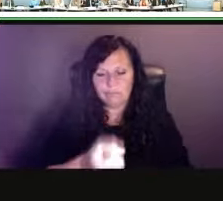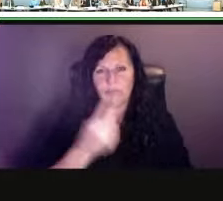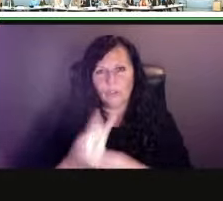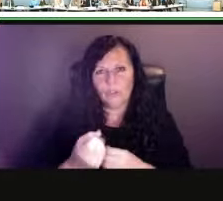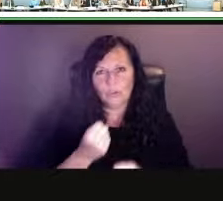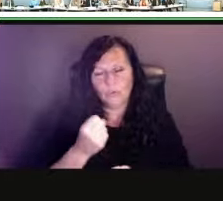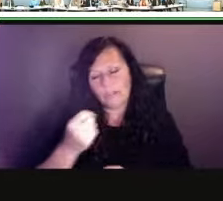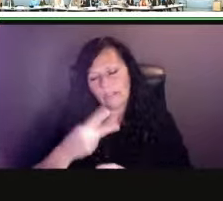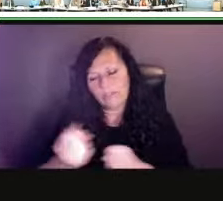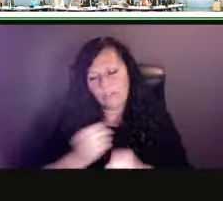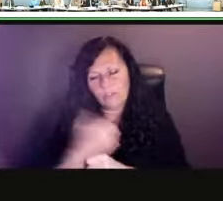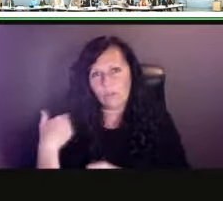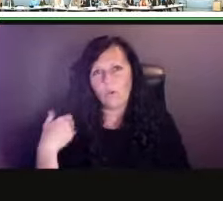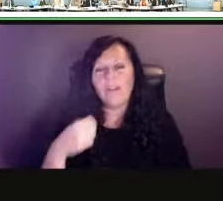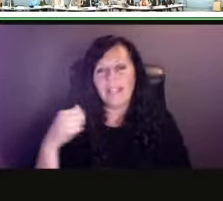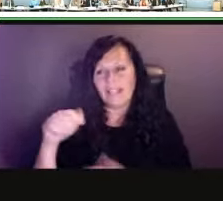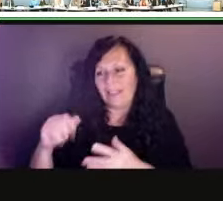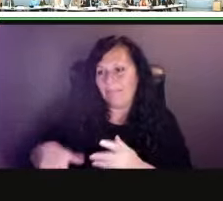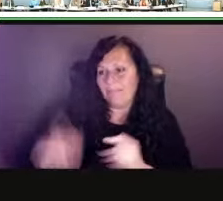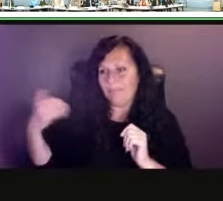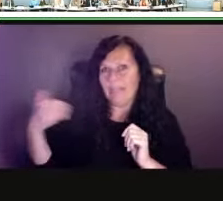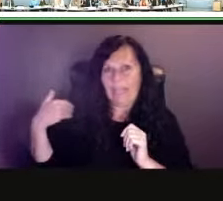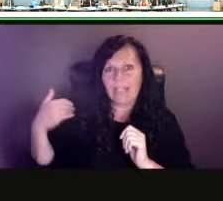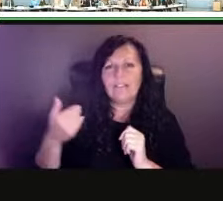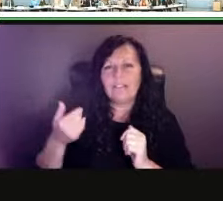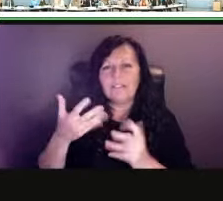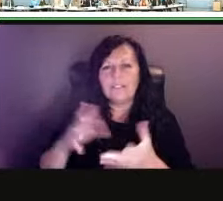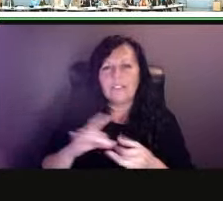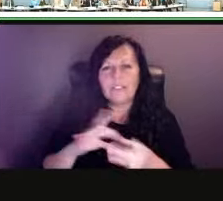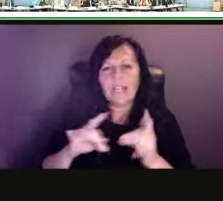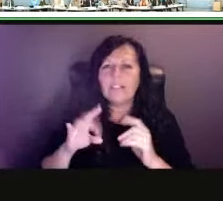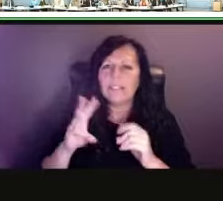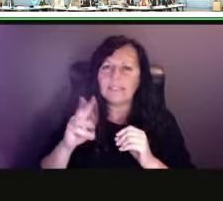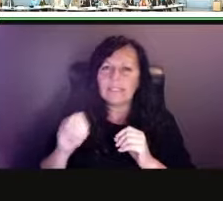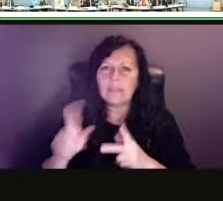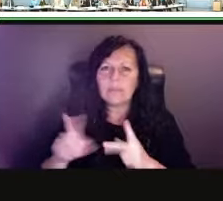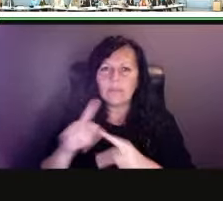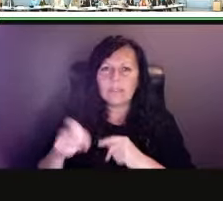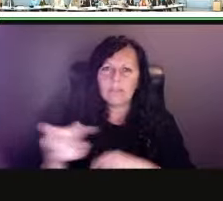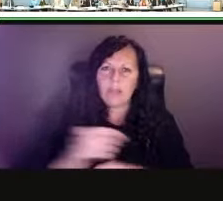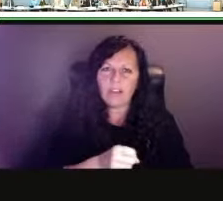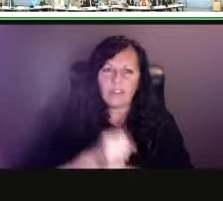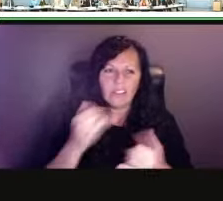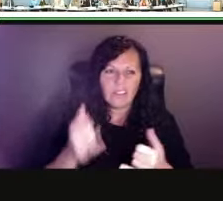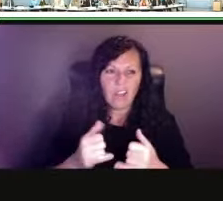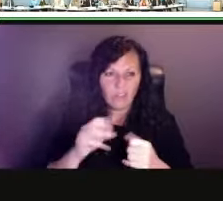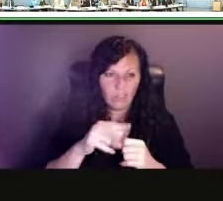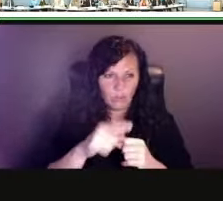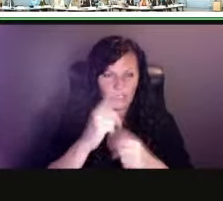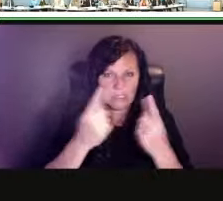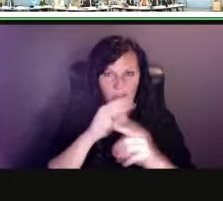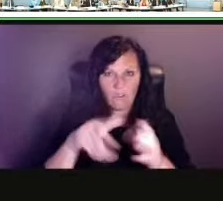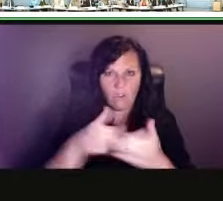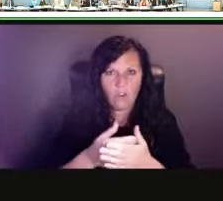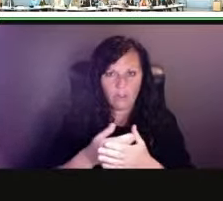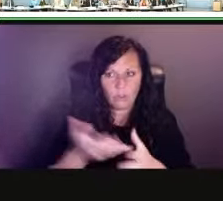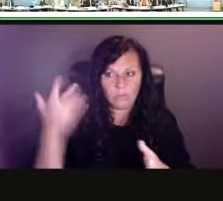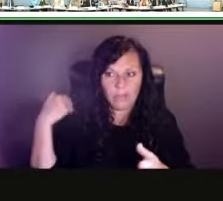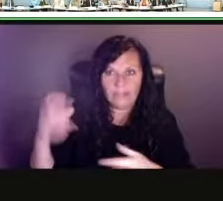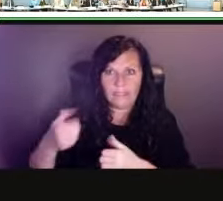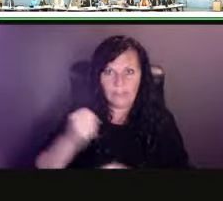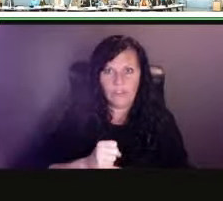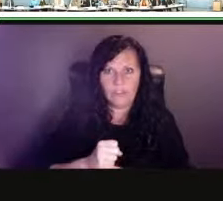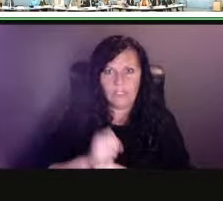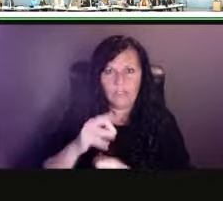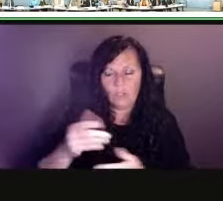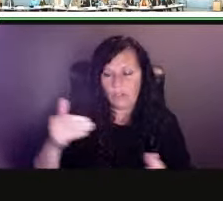at the police department. And we're talking about taking a 10-year step backwards when you look at this whole package. If this whole package takes effect, it would be one